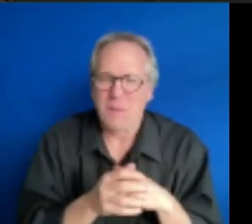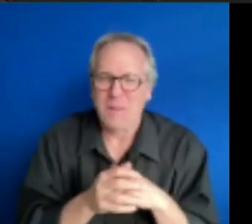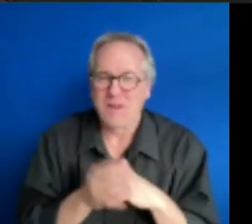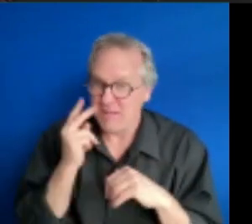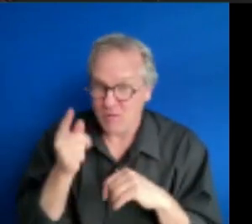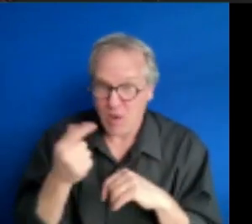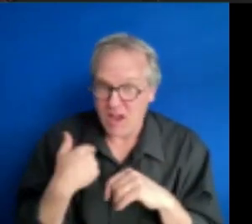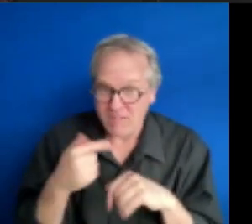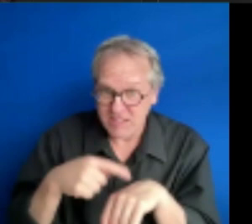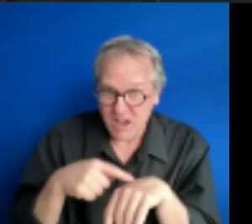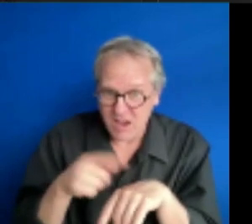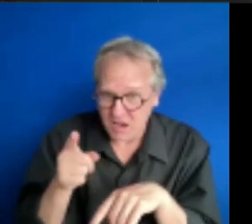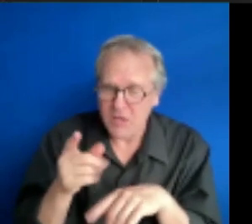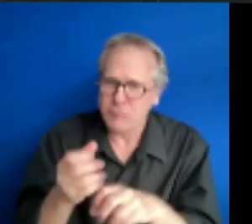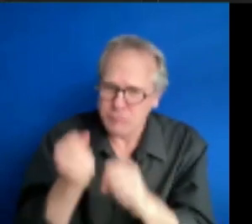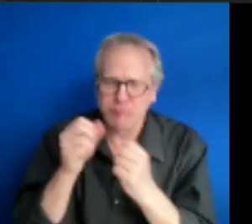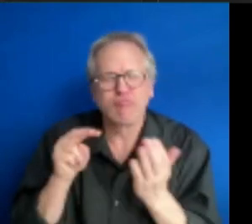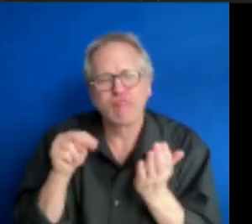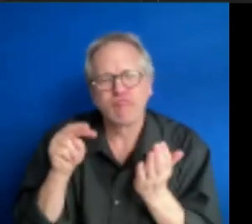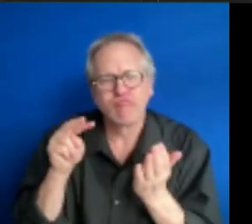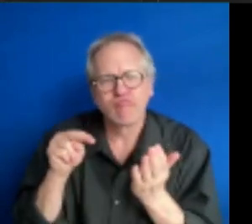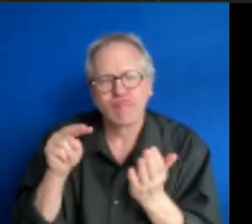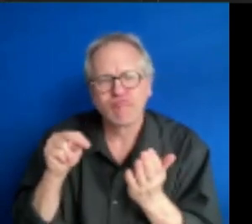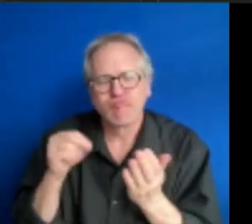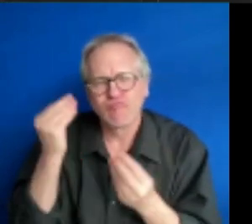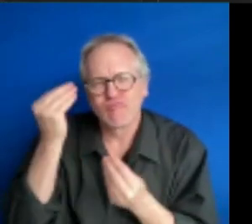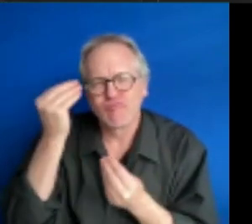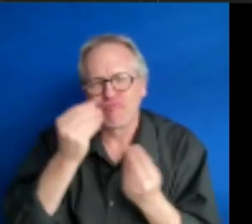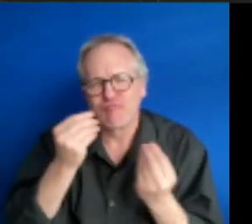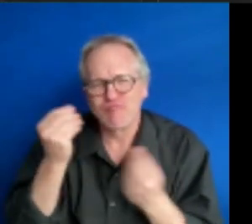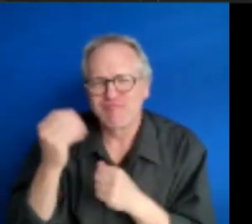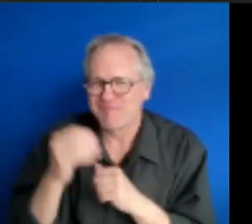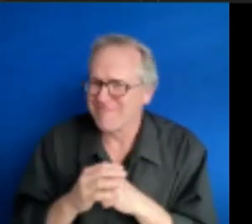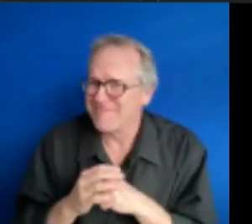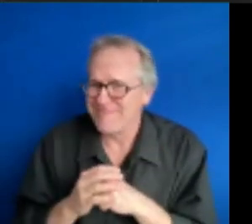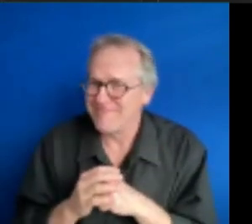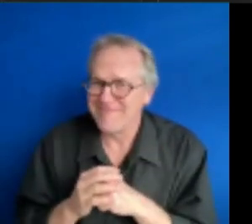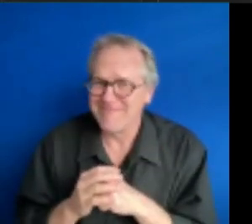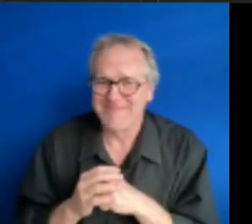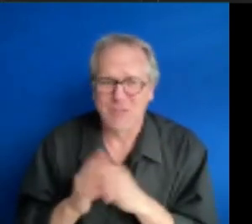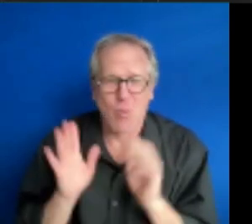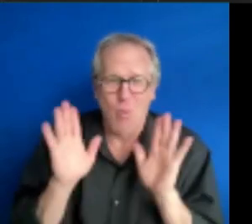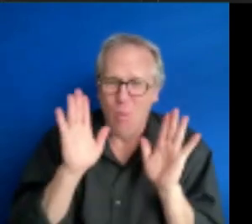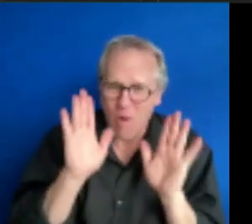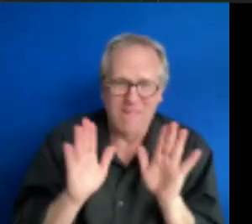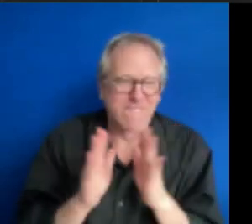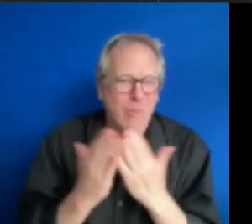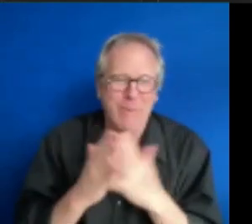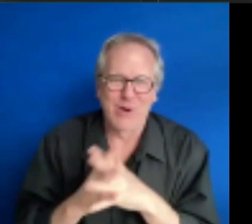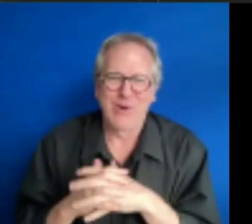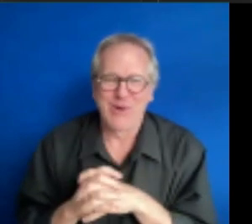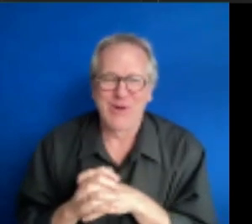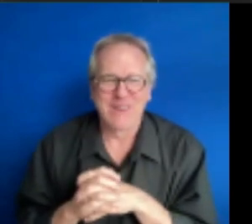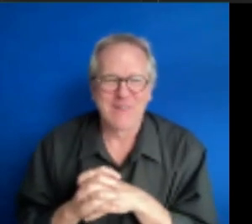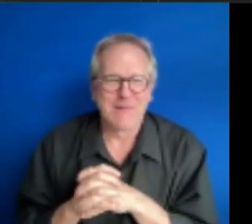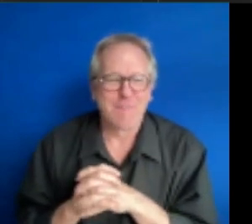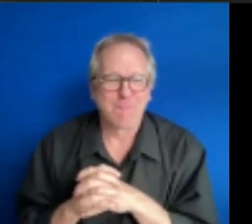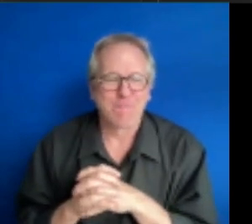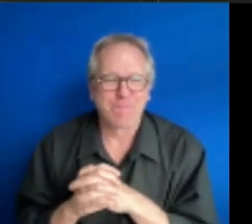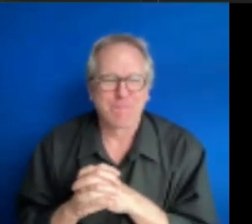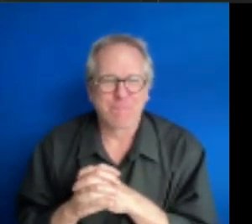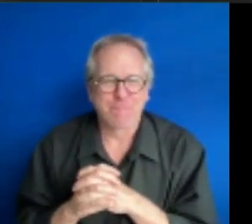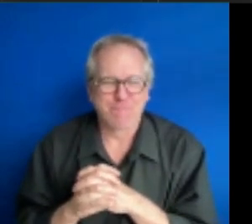have a moment, will take the time to digest that, because it is a wonderful book.